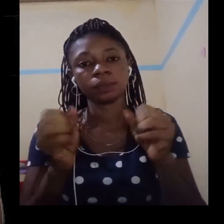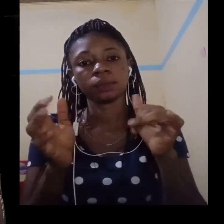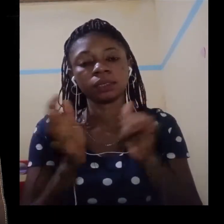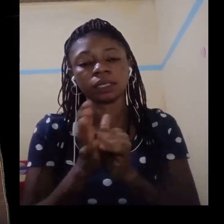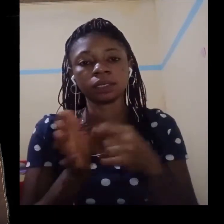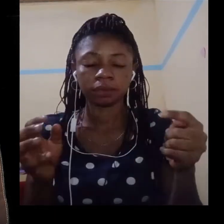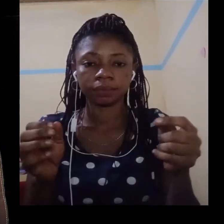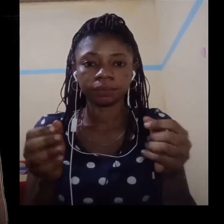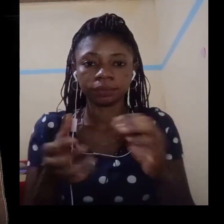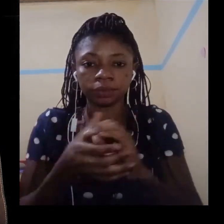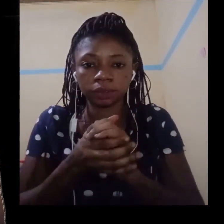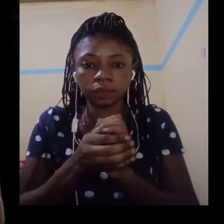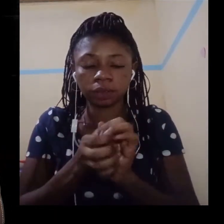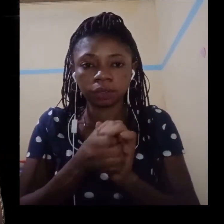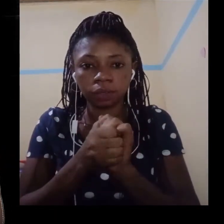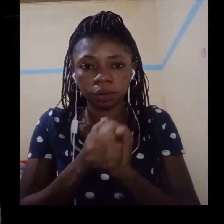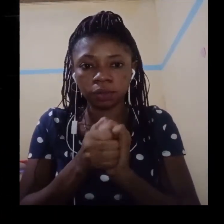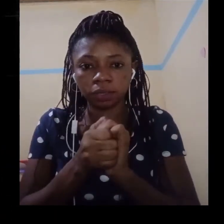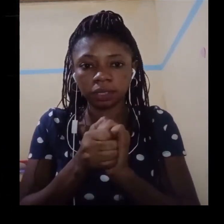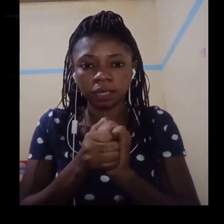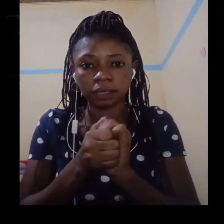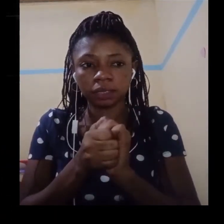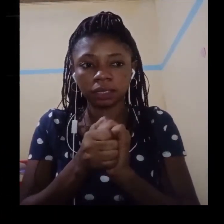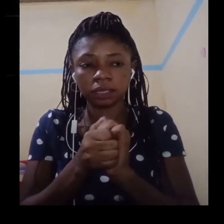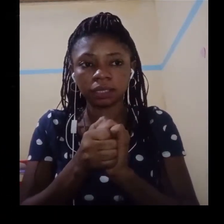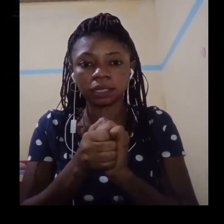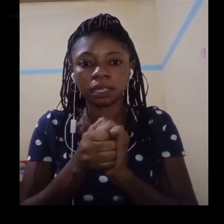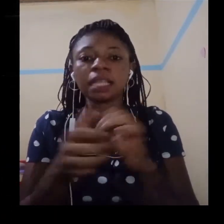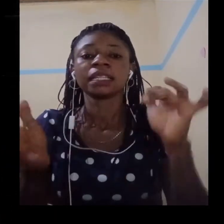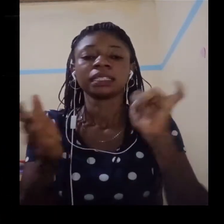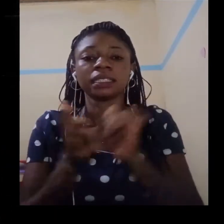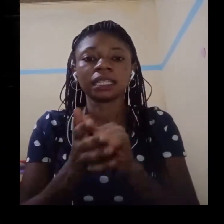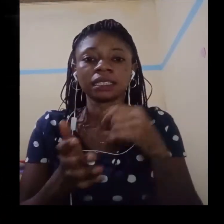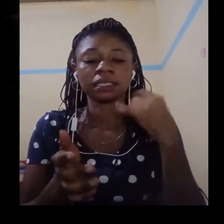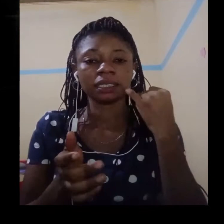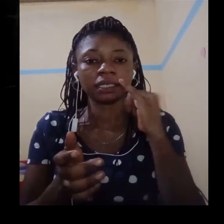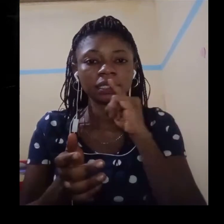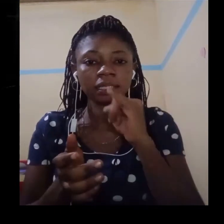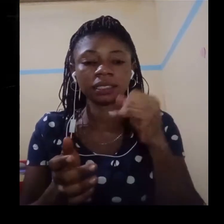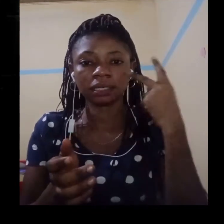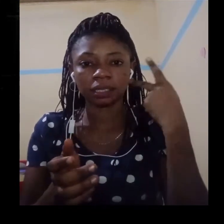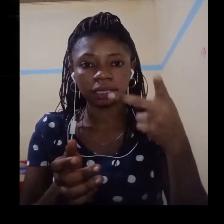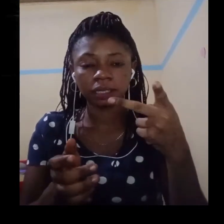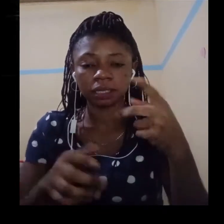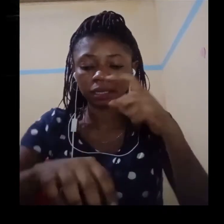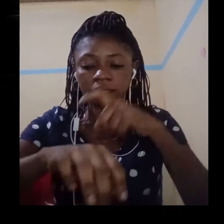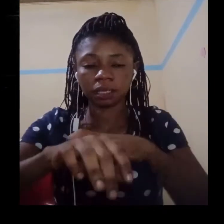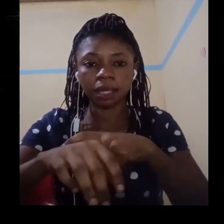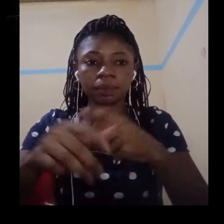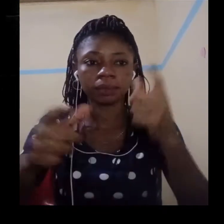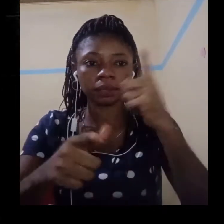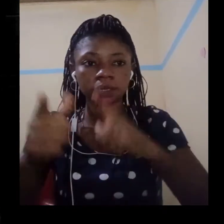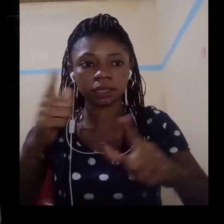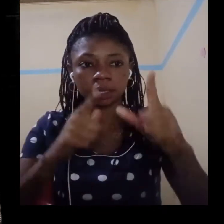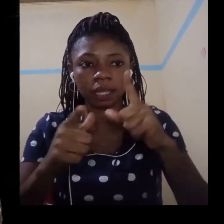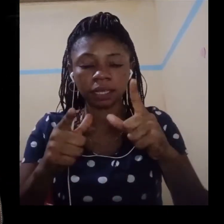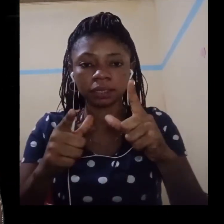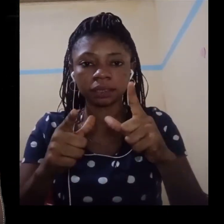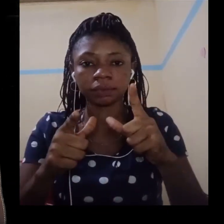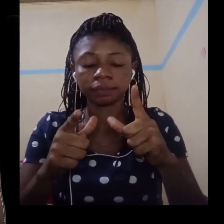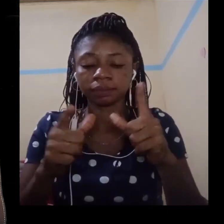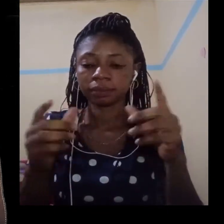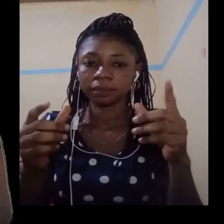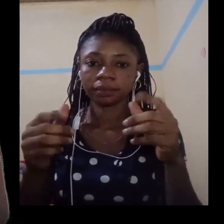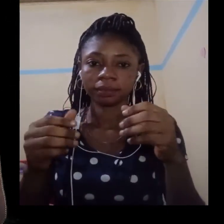expression when she signed 10. In fact, this is not completely a closed handshake. This